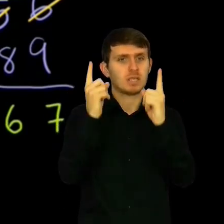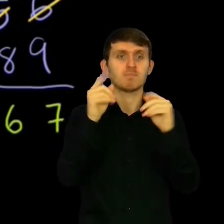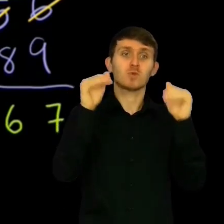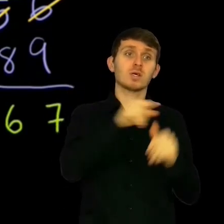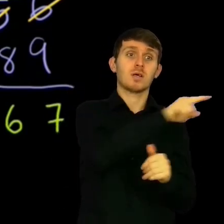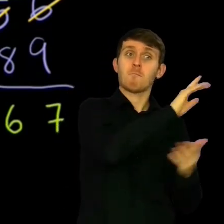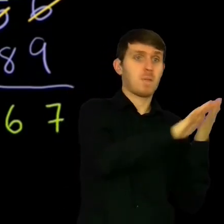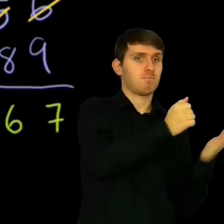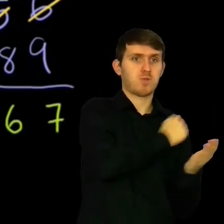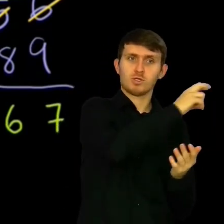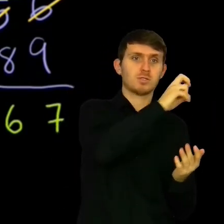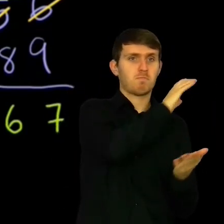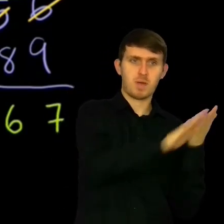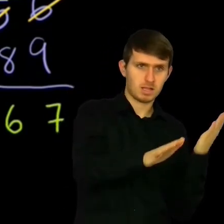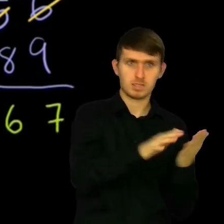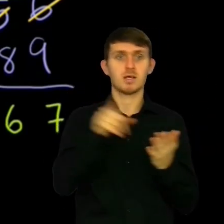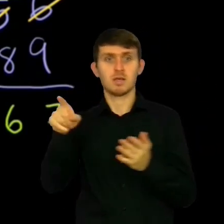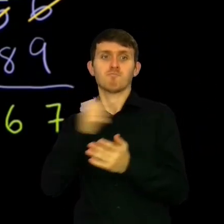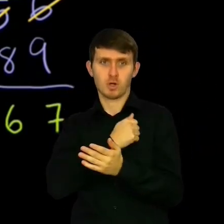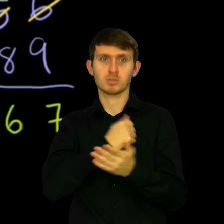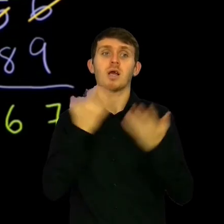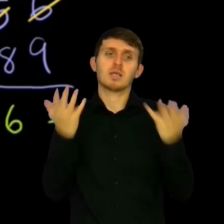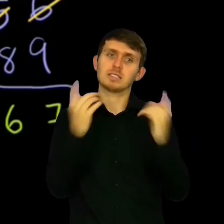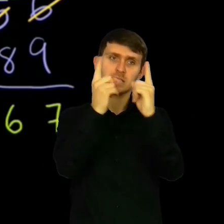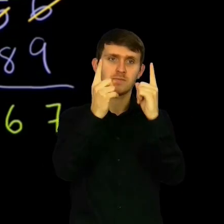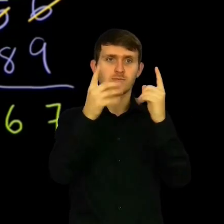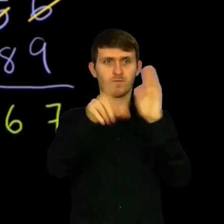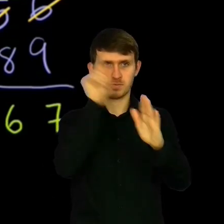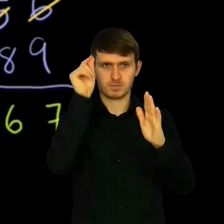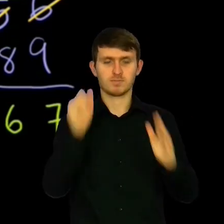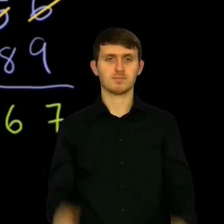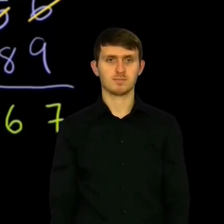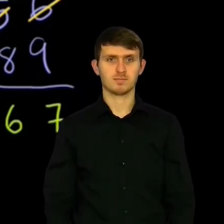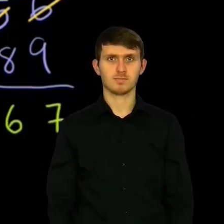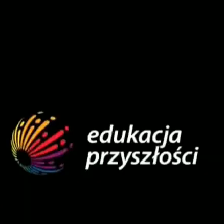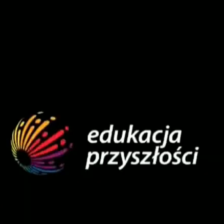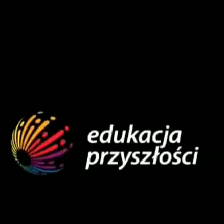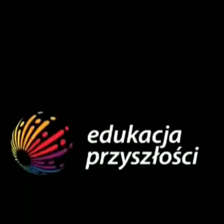easier on paper. But at least here you didn't have to borrow or regroup. We'll hopefully find that a little bit useful.